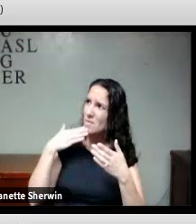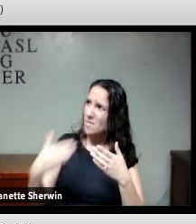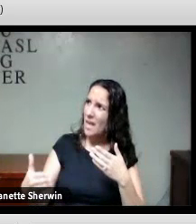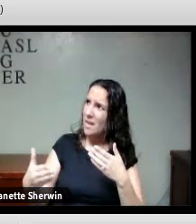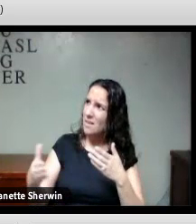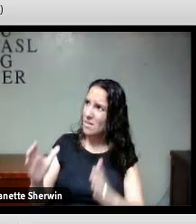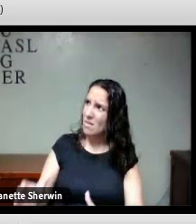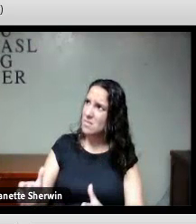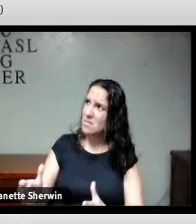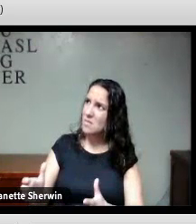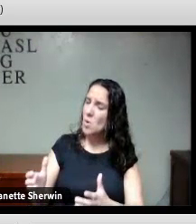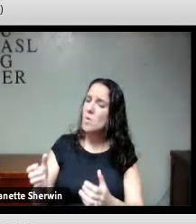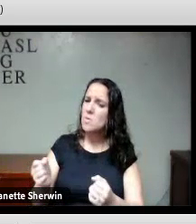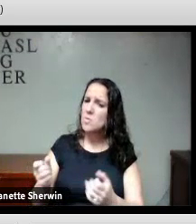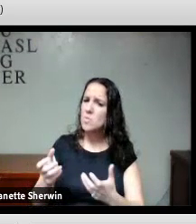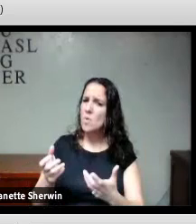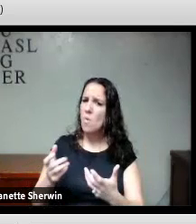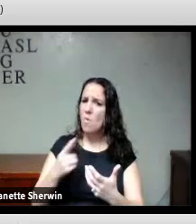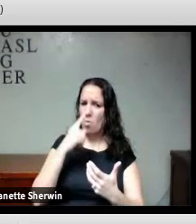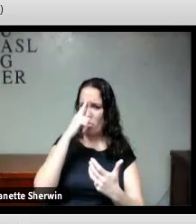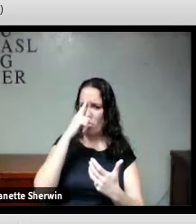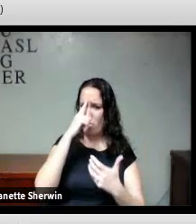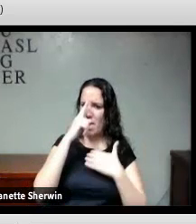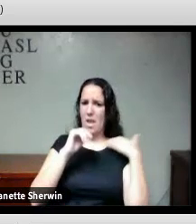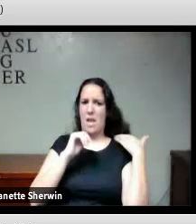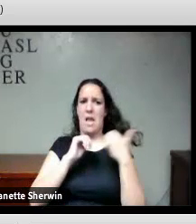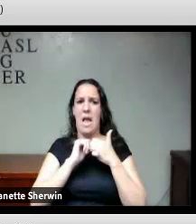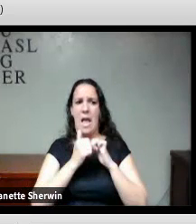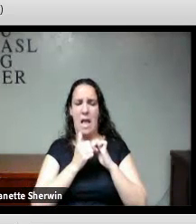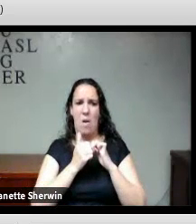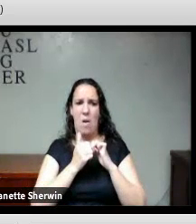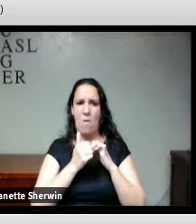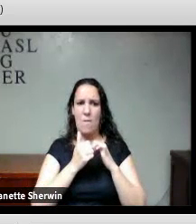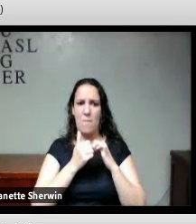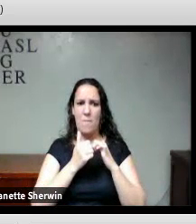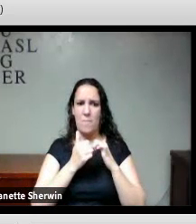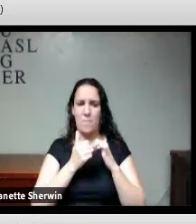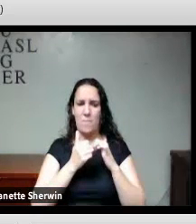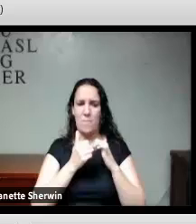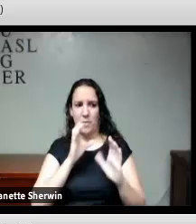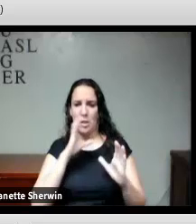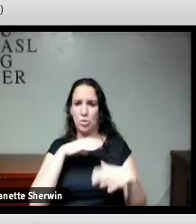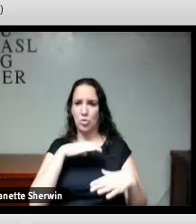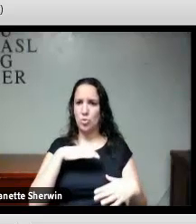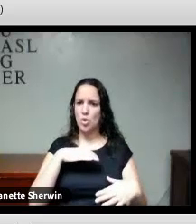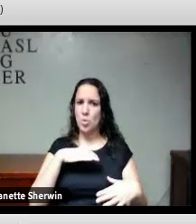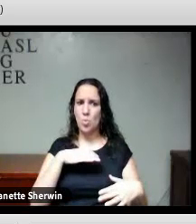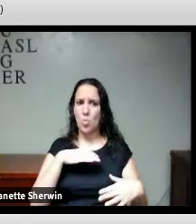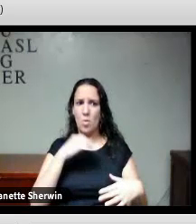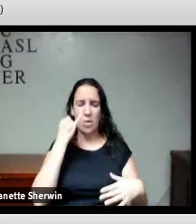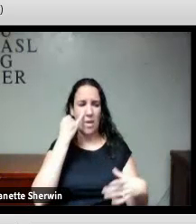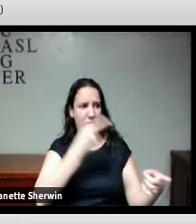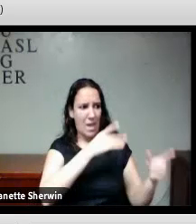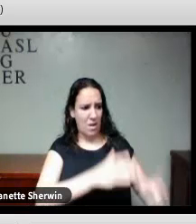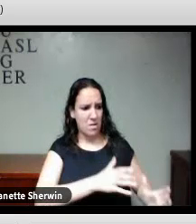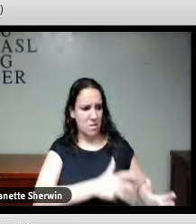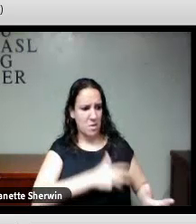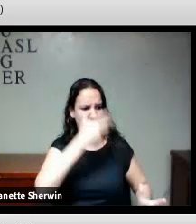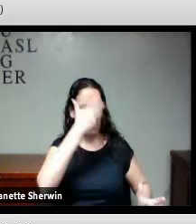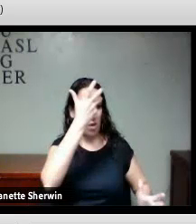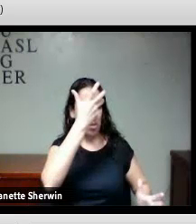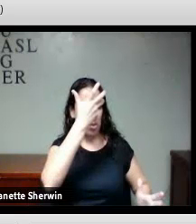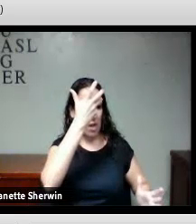think then how unusual it would be for them to be thanked for something in the process when they've been frustrated, because they're not even